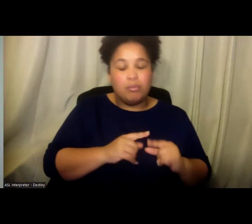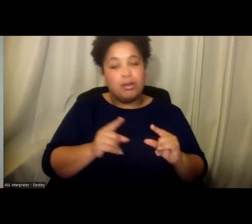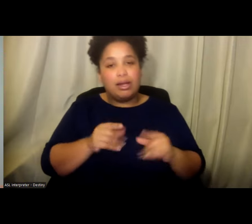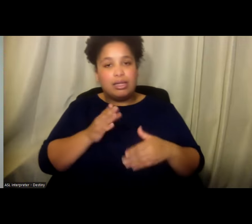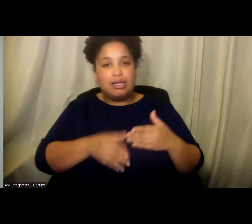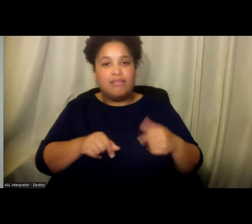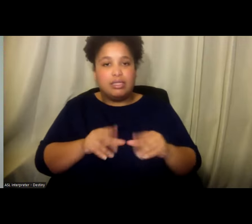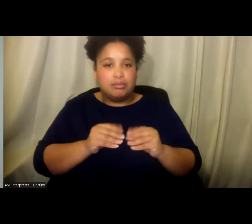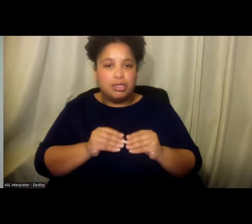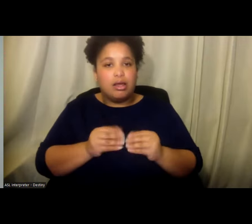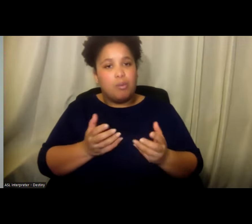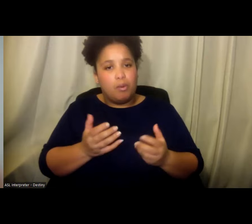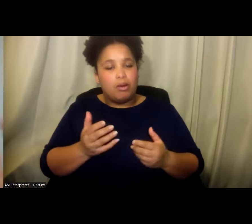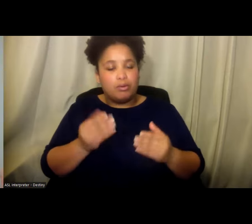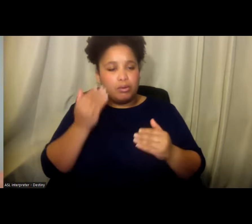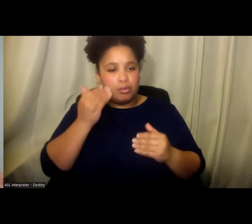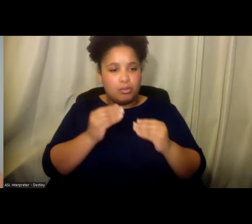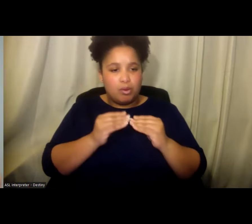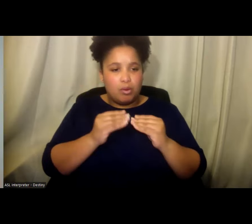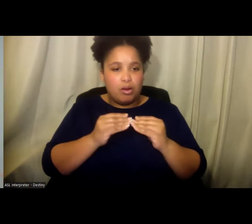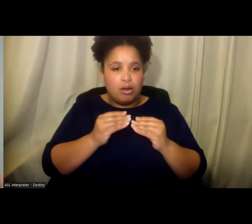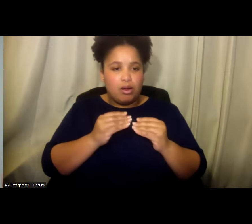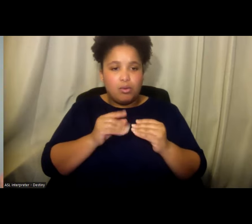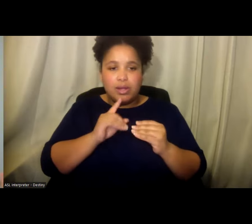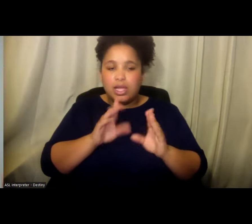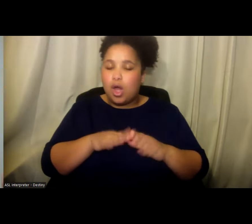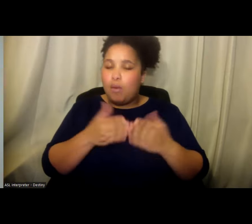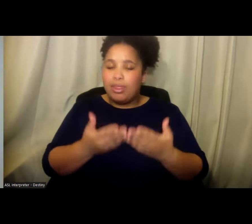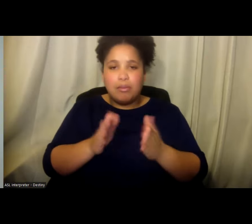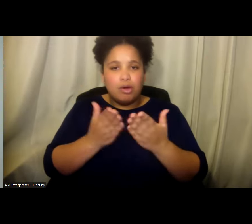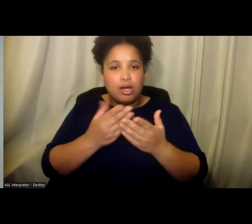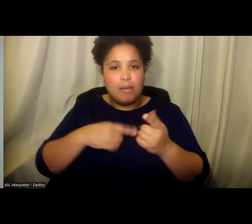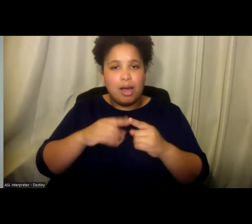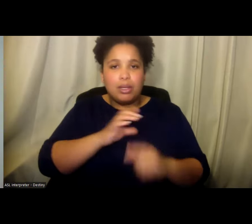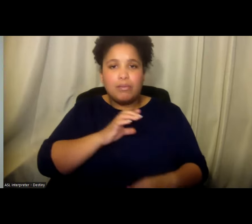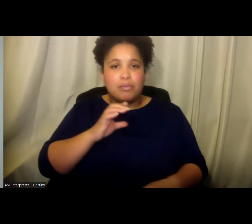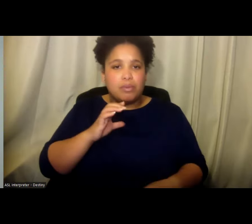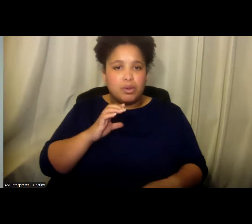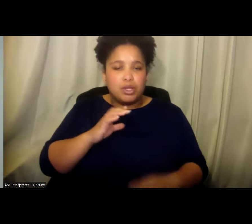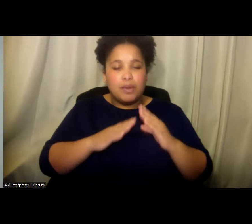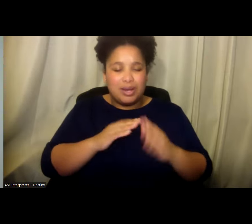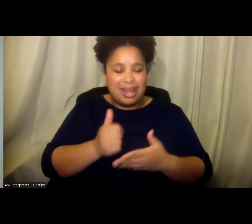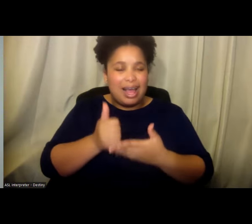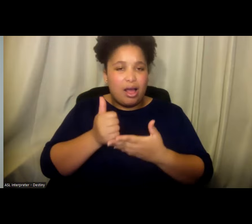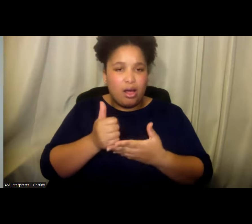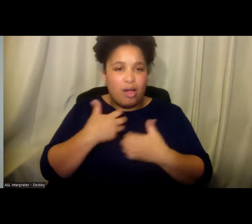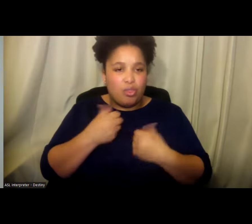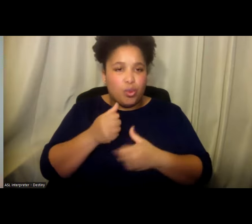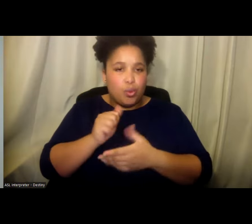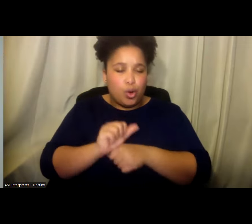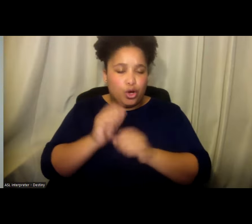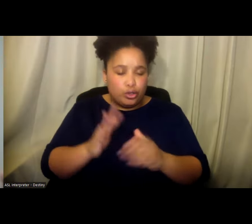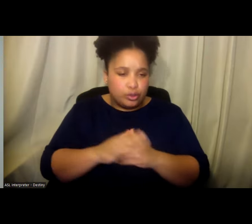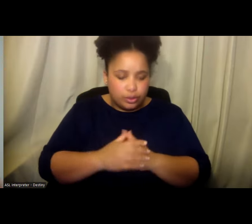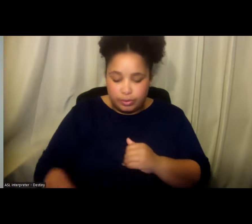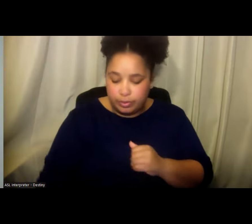end of this meeting, blow the playbook open on community health workers, right? Andrea is talking about IHSS, but